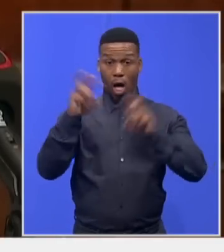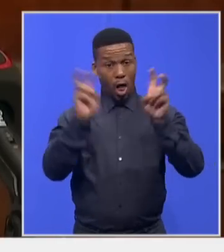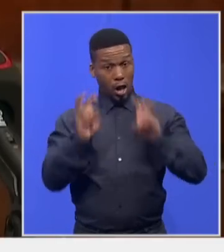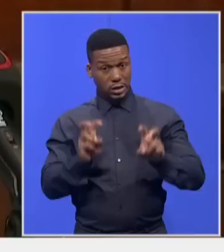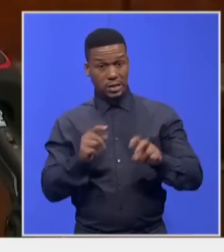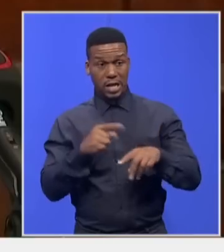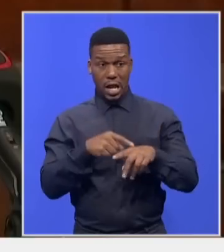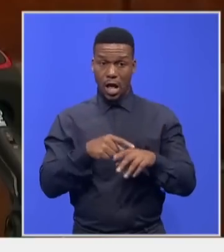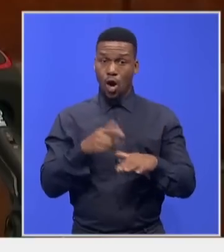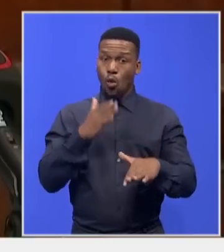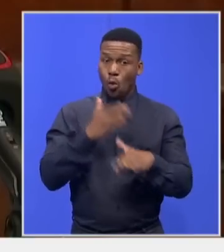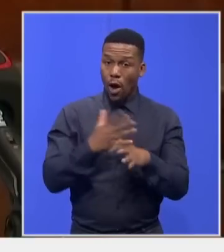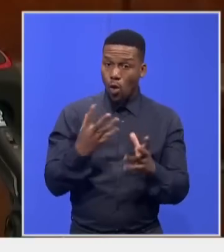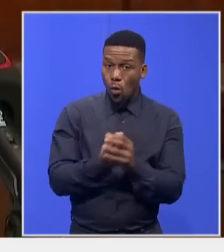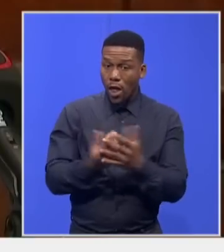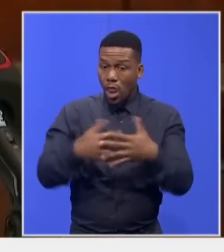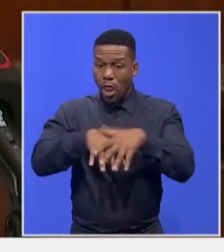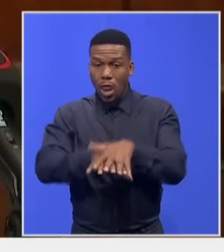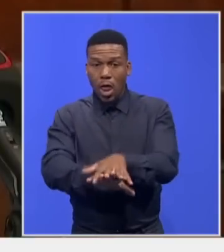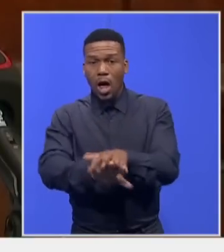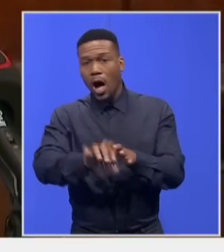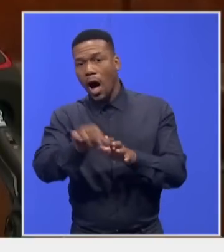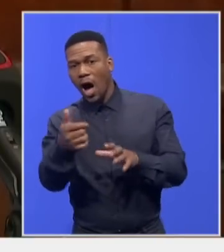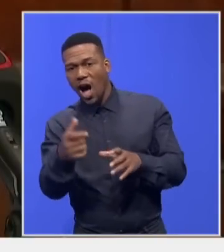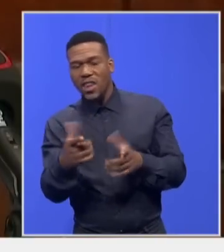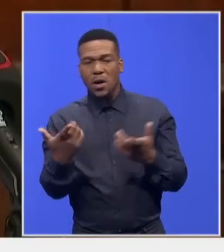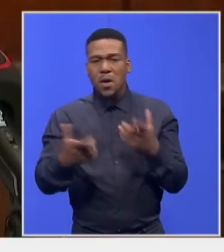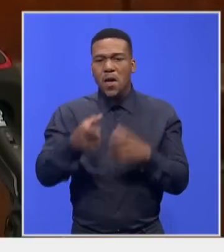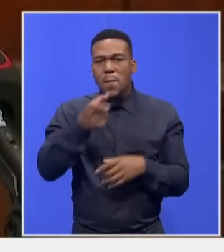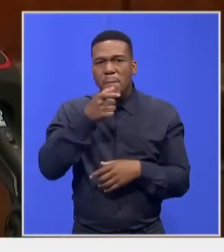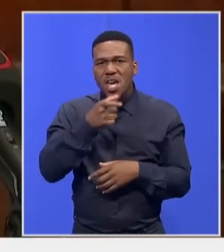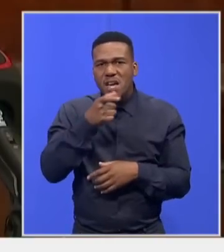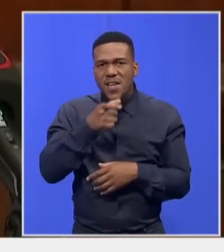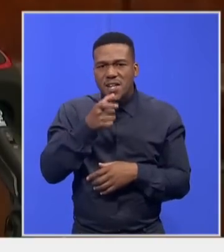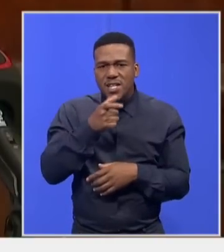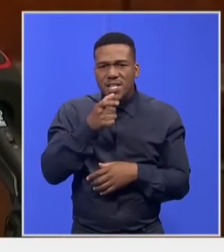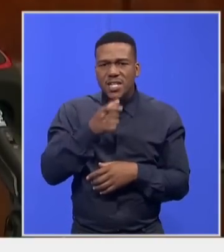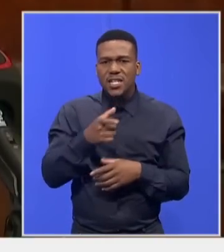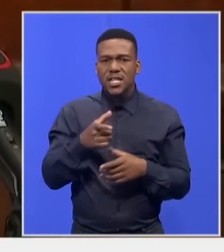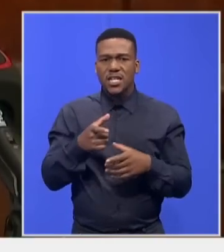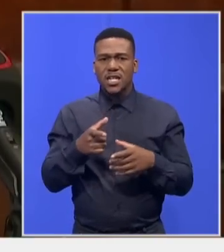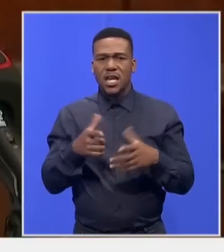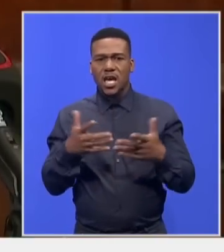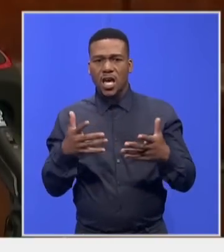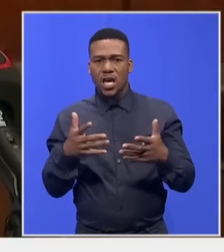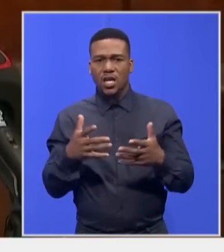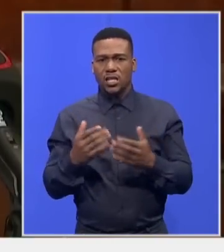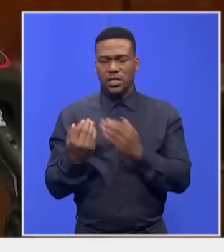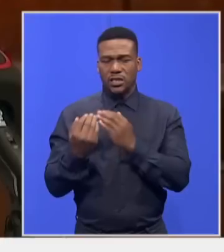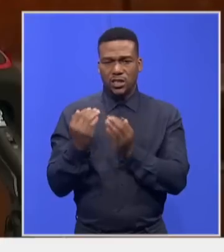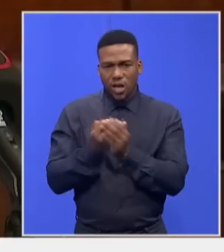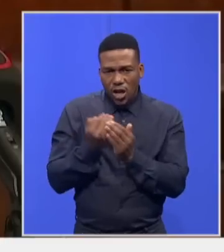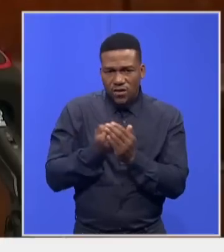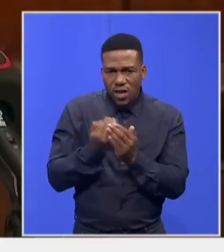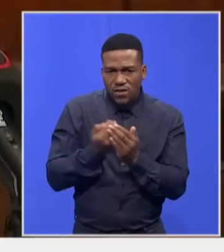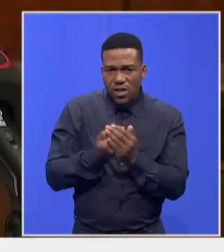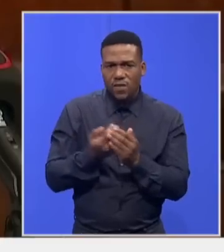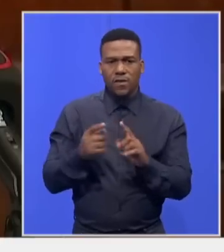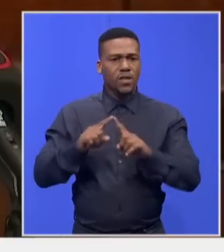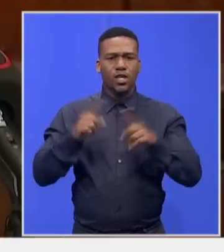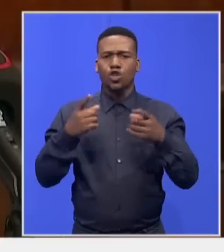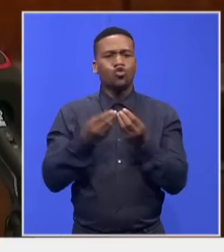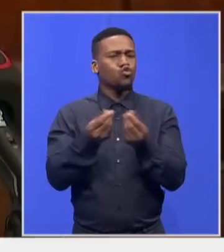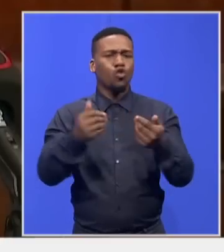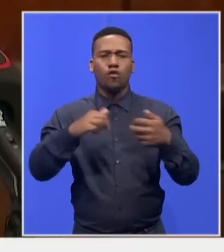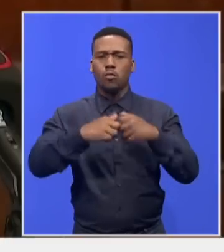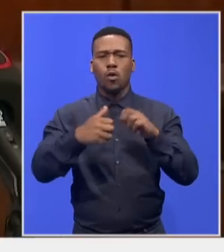other technologies such as battery and pump storage, it doesn't resolve your peaks. So essentially it comes at a point where